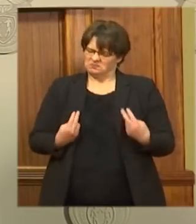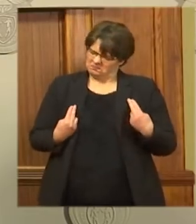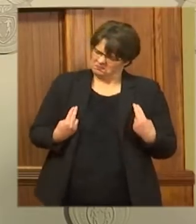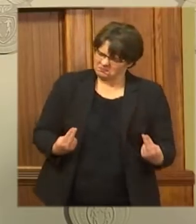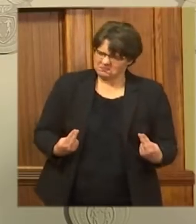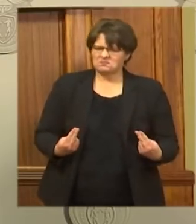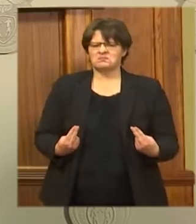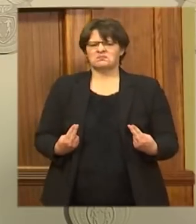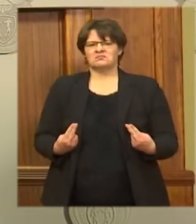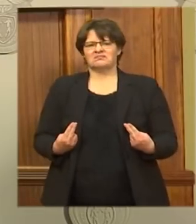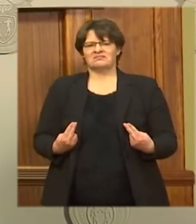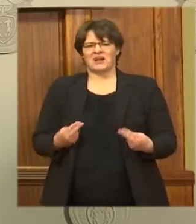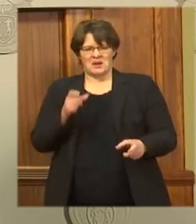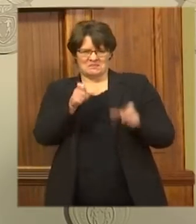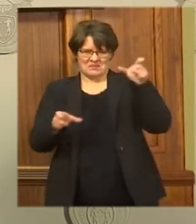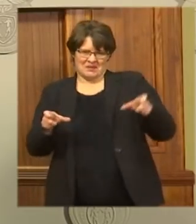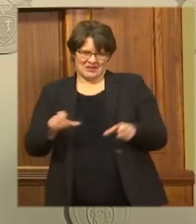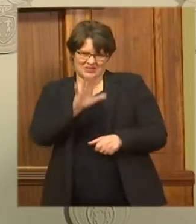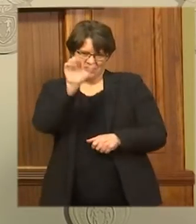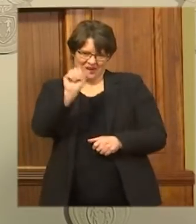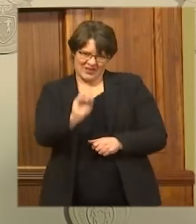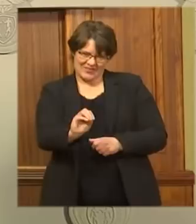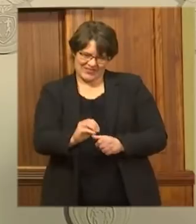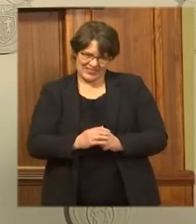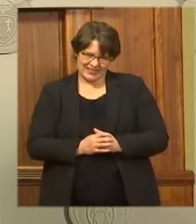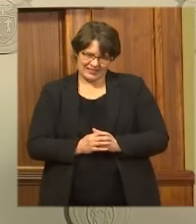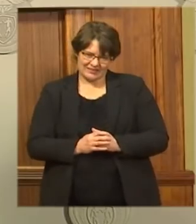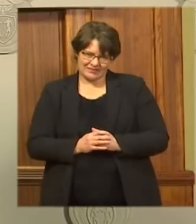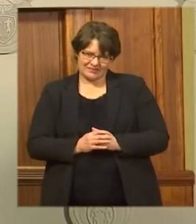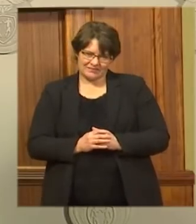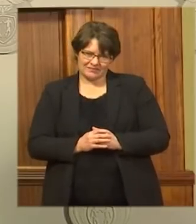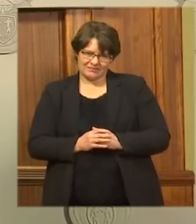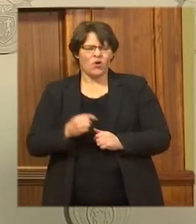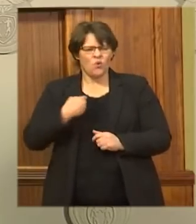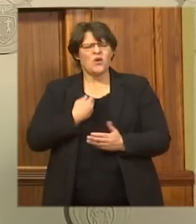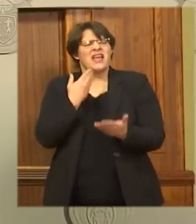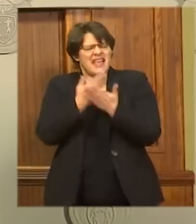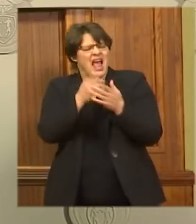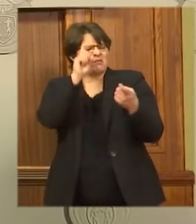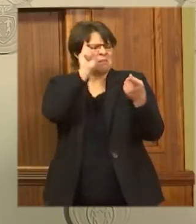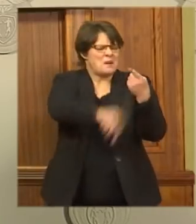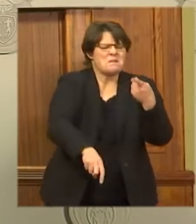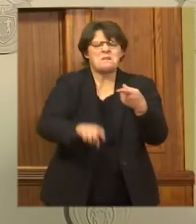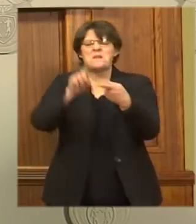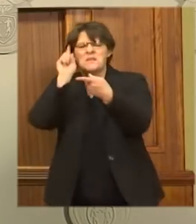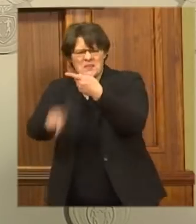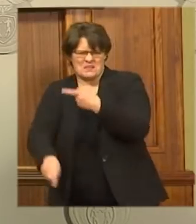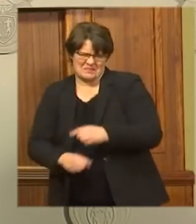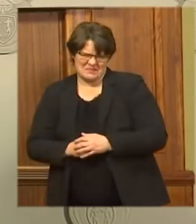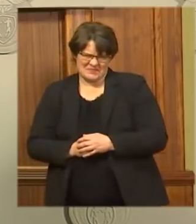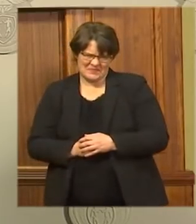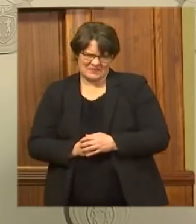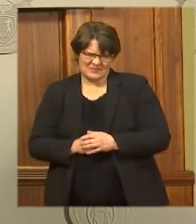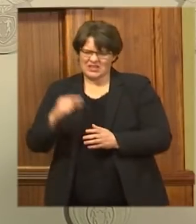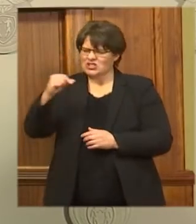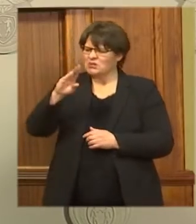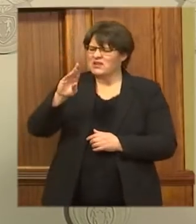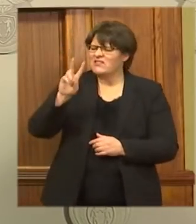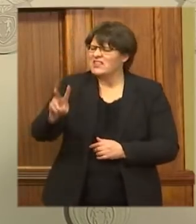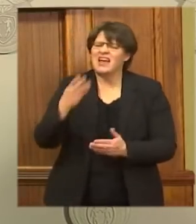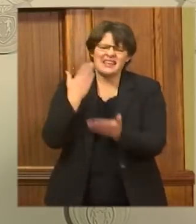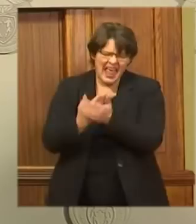people. I do believe that we can overcome, and we can overcome gender-based